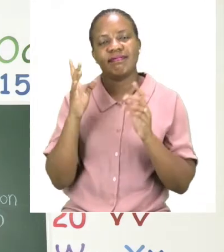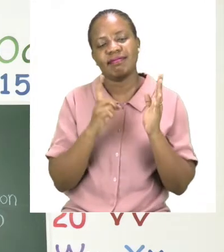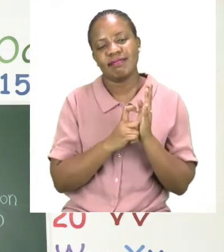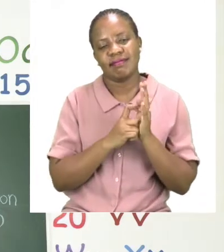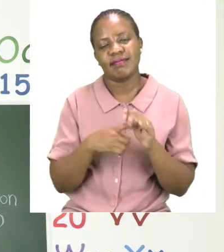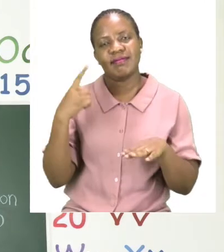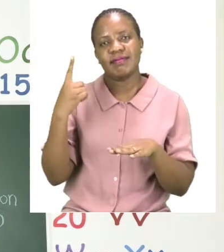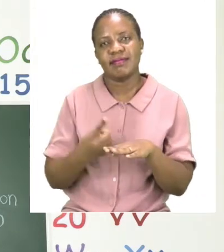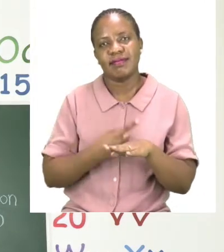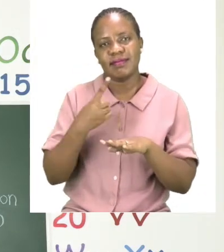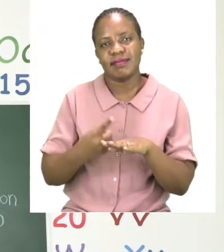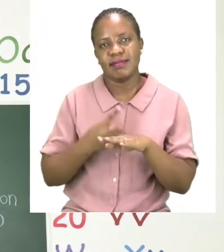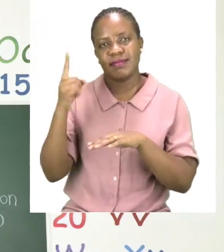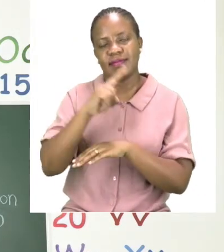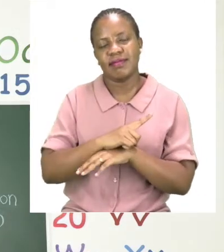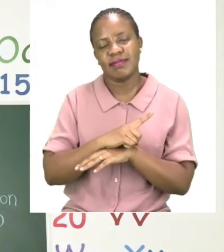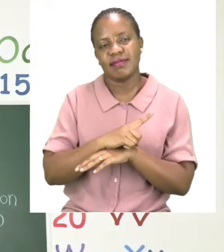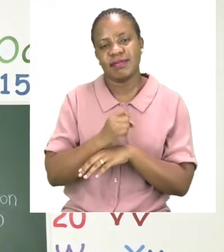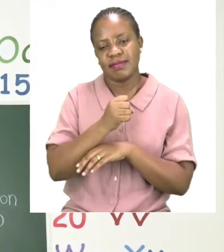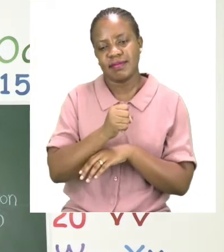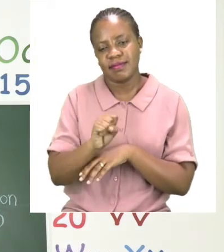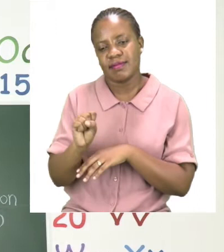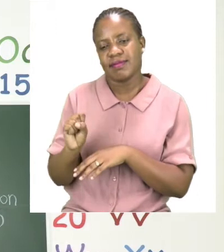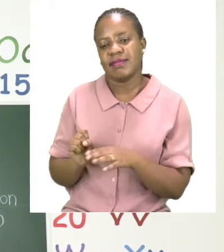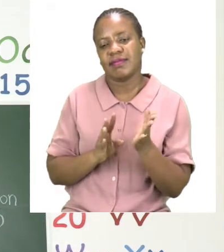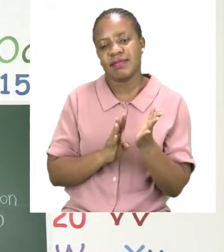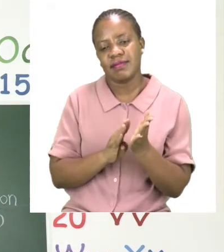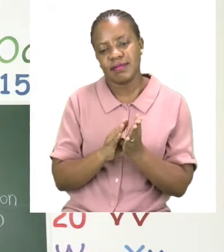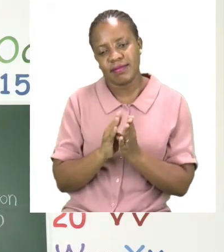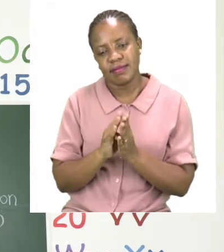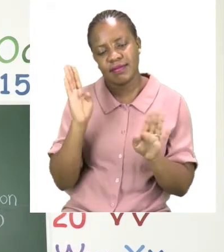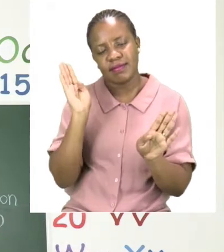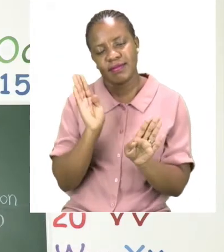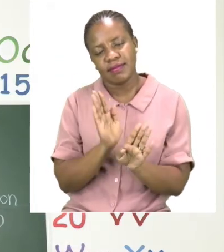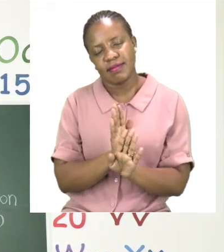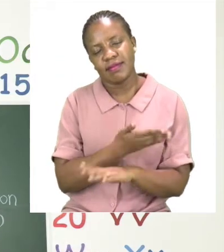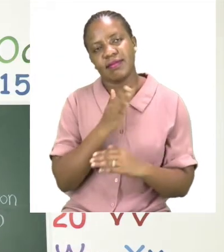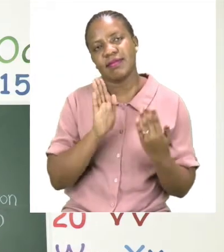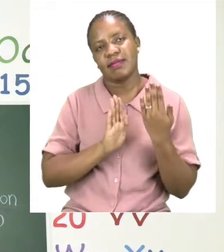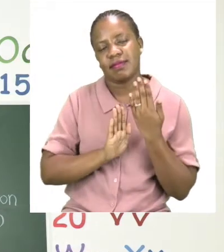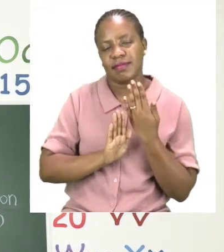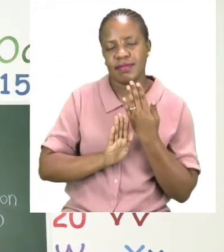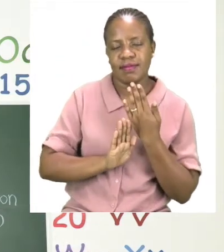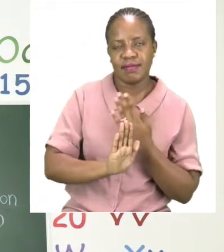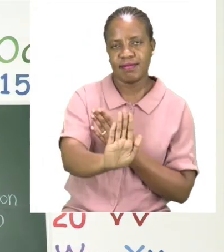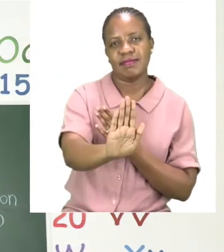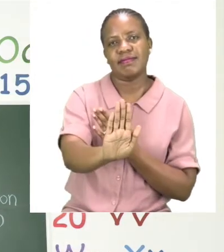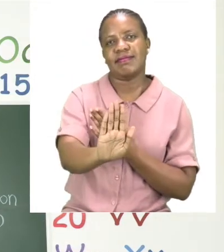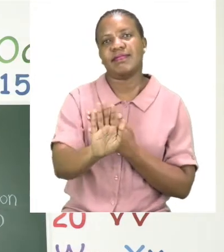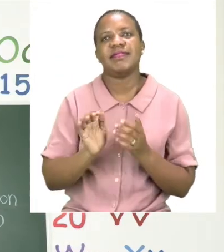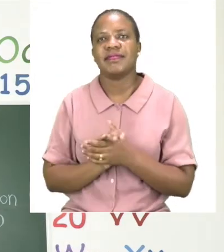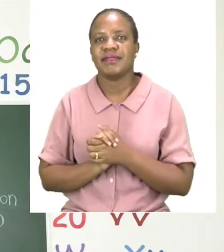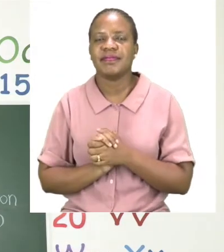Sanitize Sanitize every day so the germs can stay away.